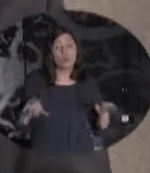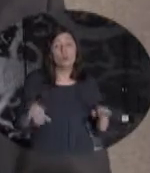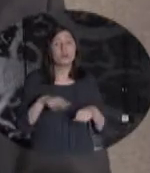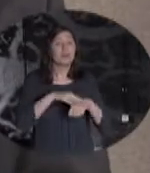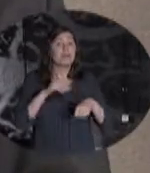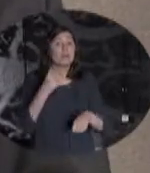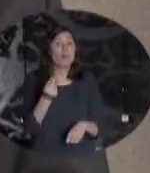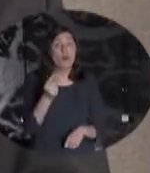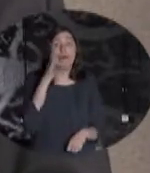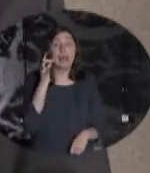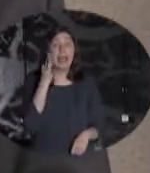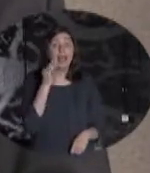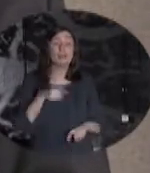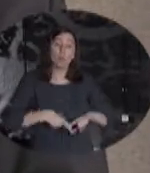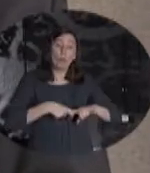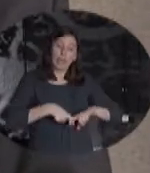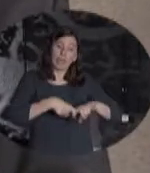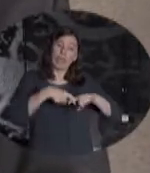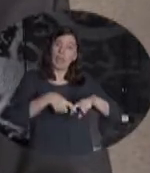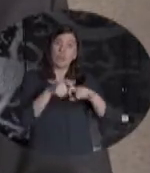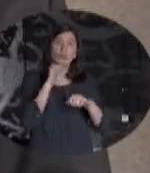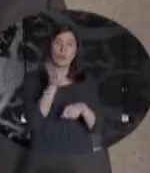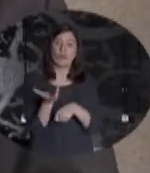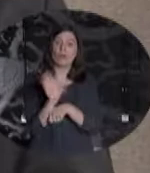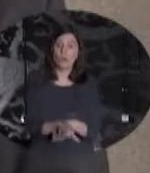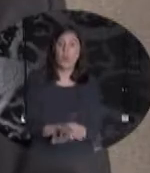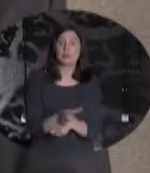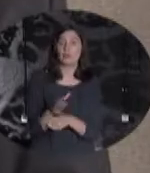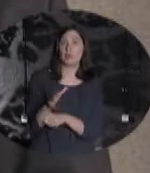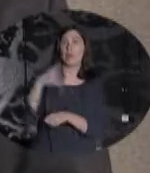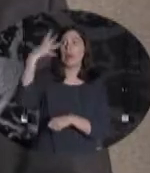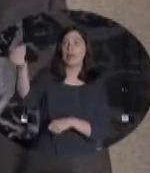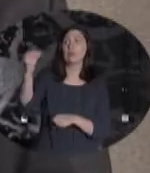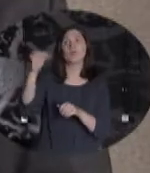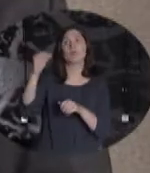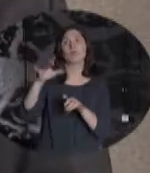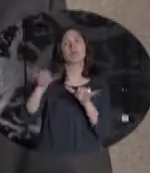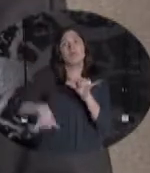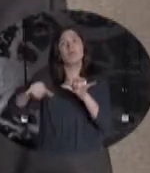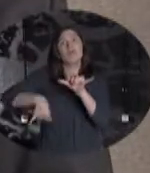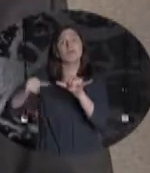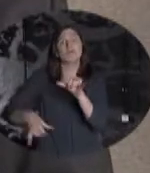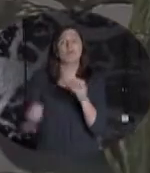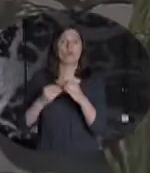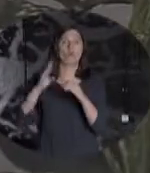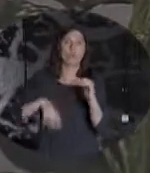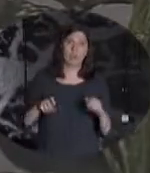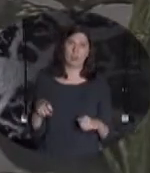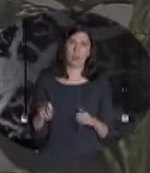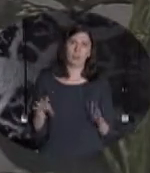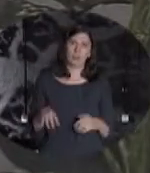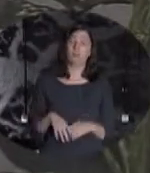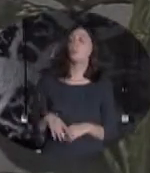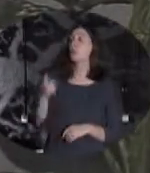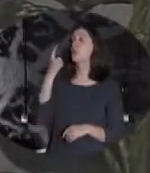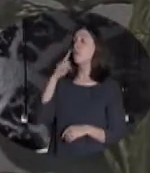to give them a break. You know, don't force them to be outside for long periods of time more than they need to. Now, when it comes to heat, comes to boating, comes to the